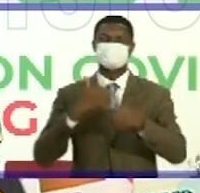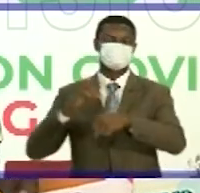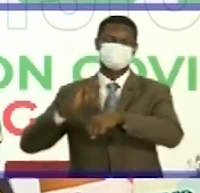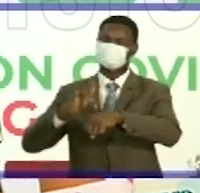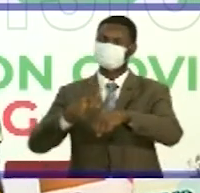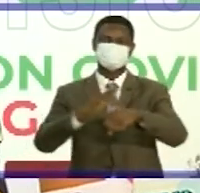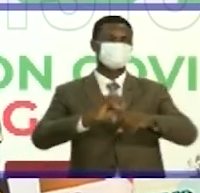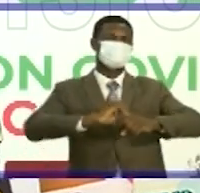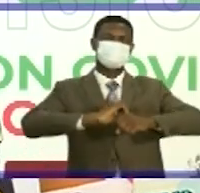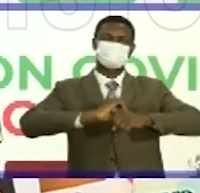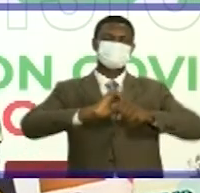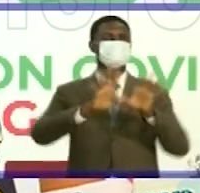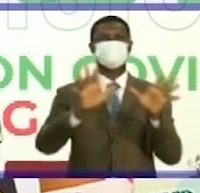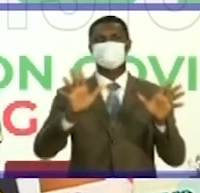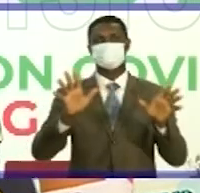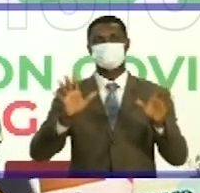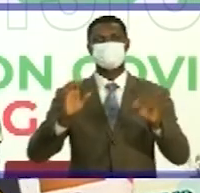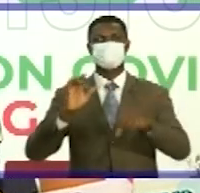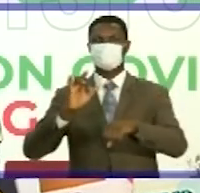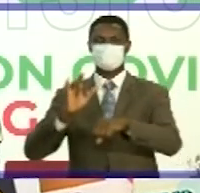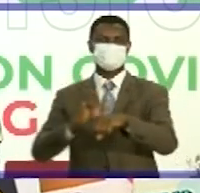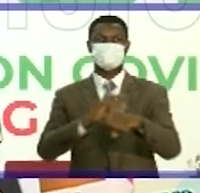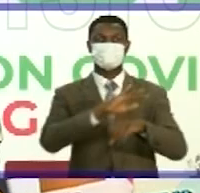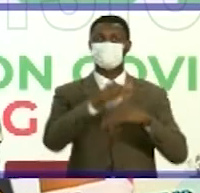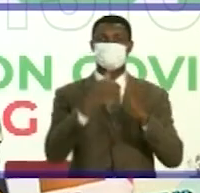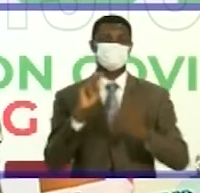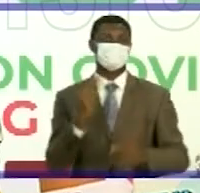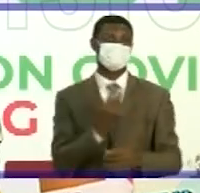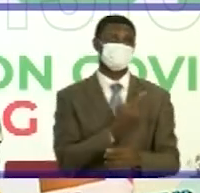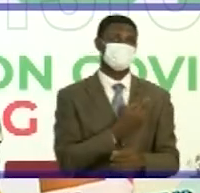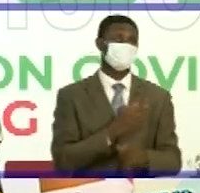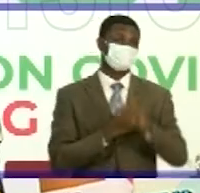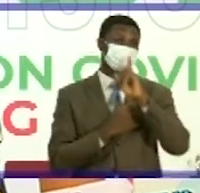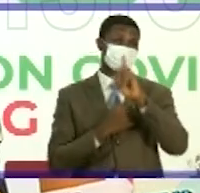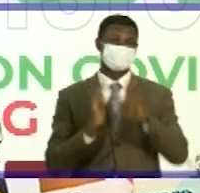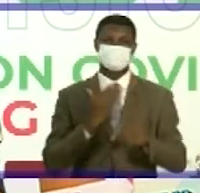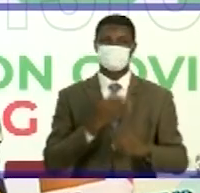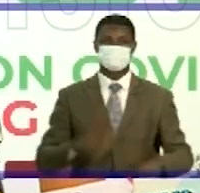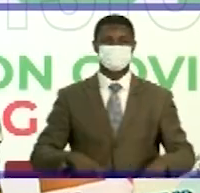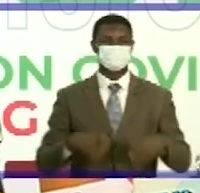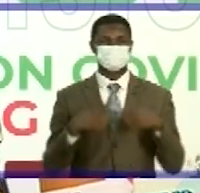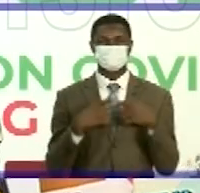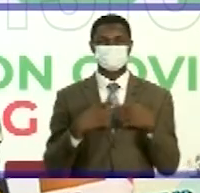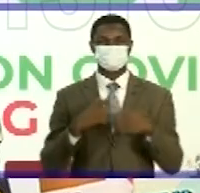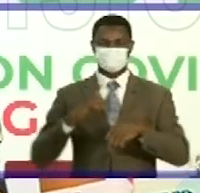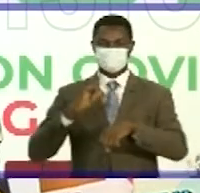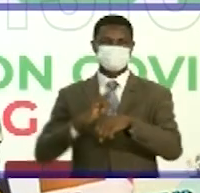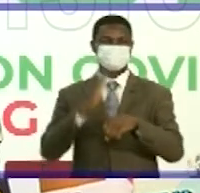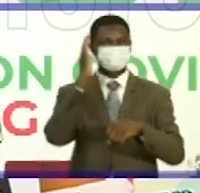and glaring, and the disruption it has caused to our lives will continue for a little